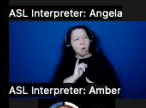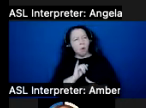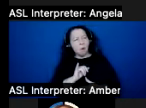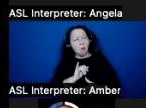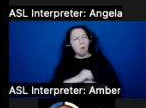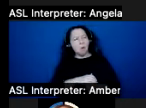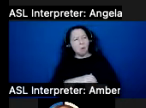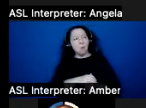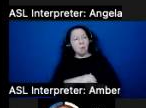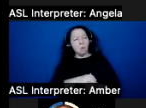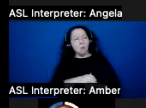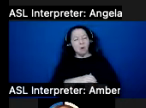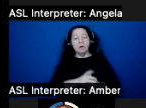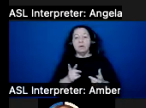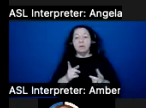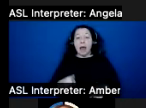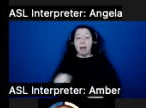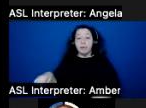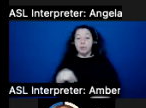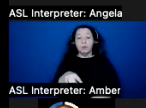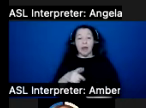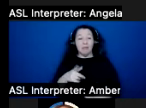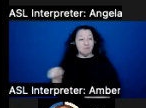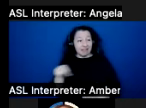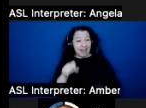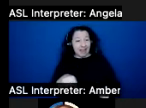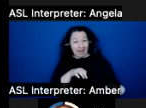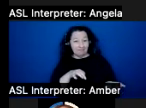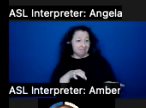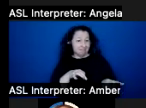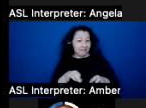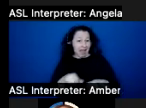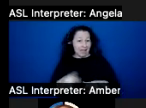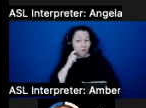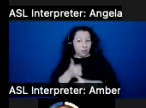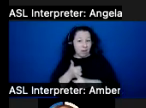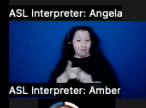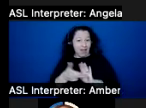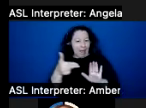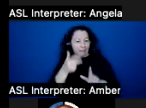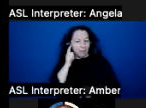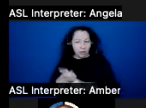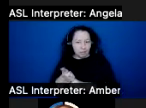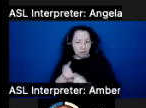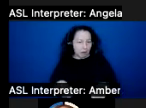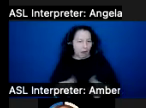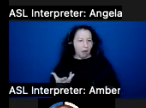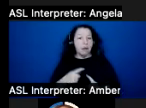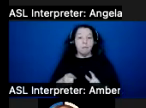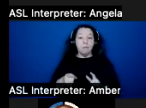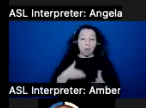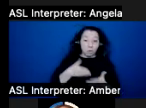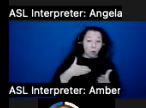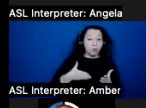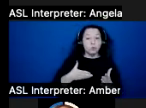that what happened to them can be defined by, they can define it for themselves, but the prosecution and the courts have